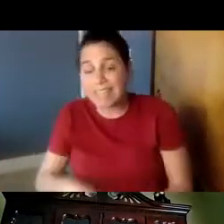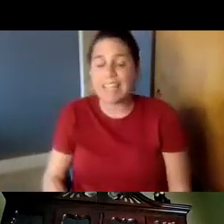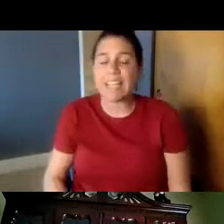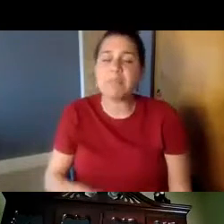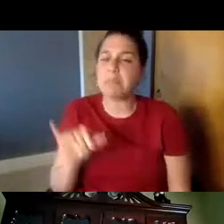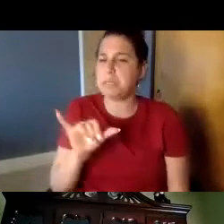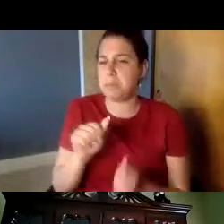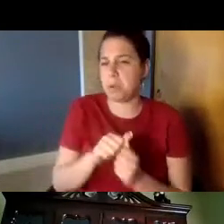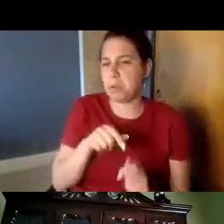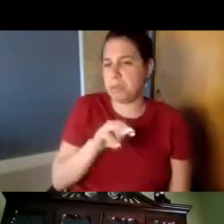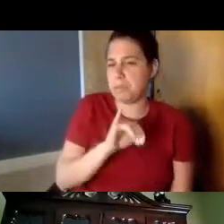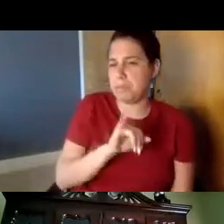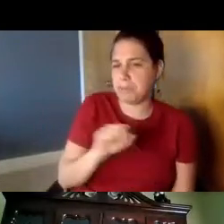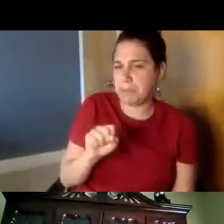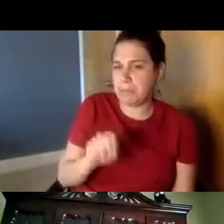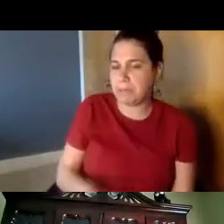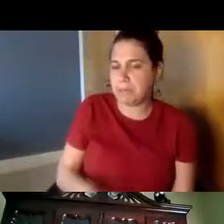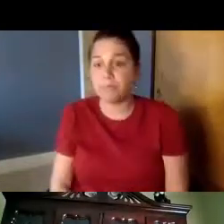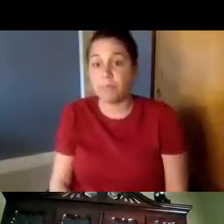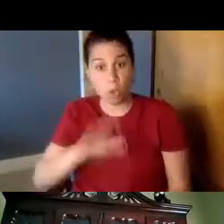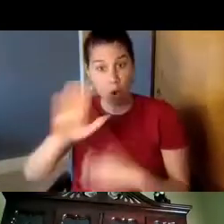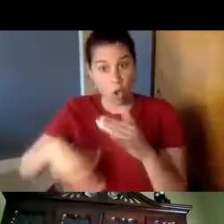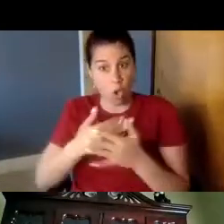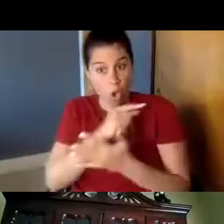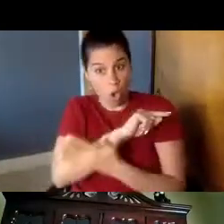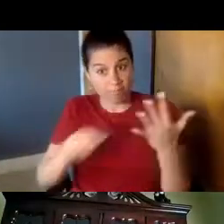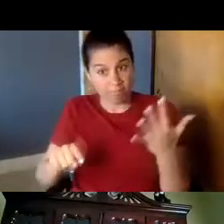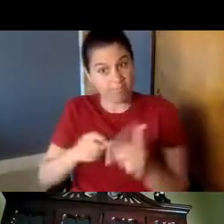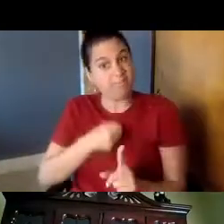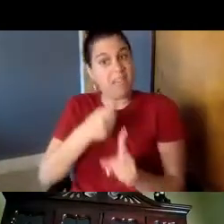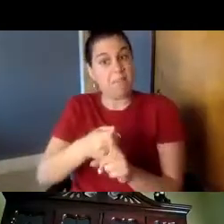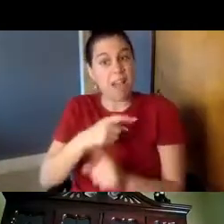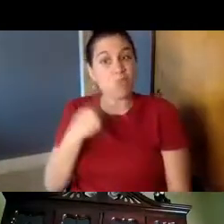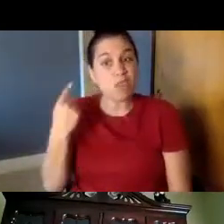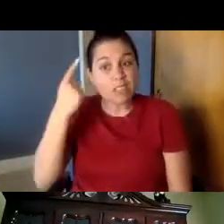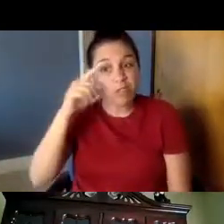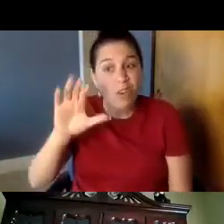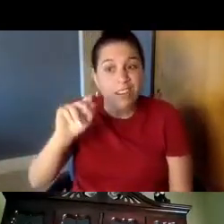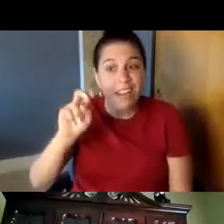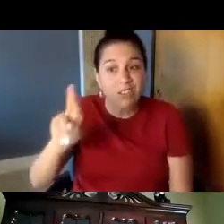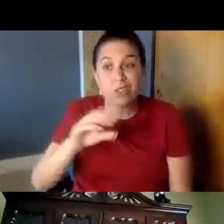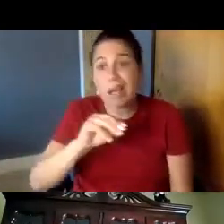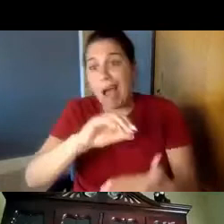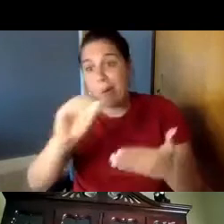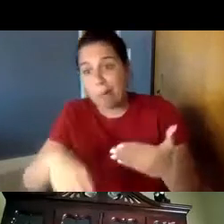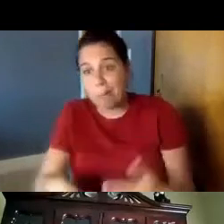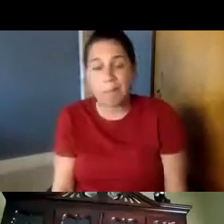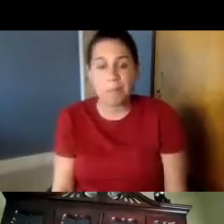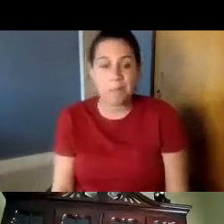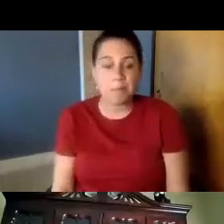states, all of which could impact cancer risk and cancer outcomes for people in Kentucky.